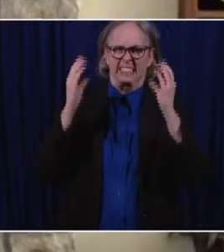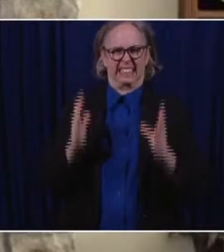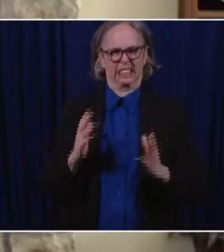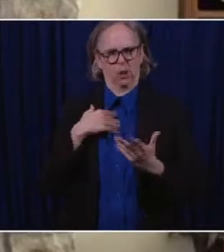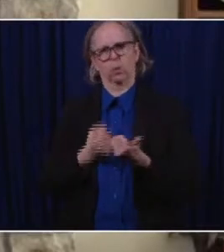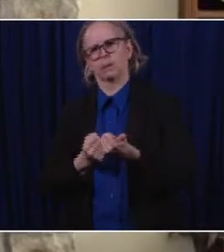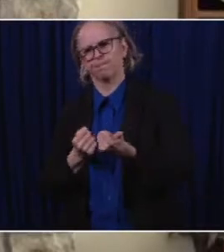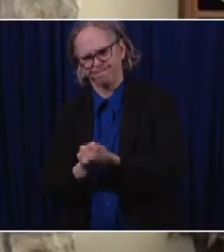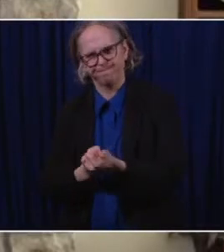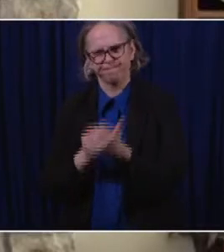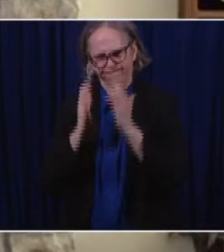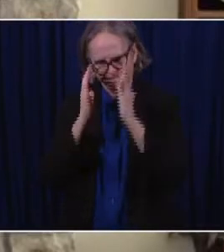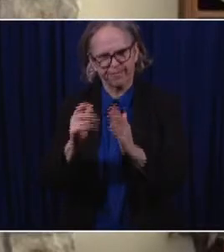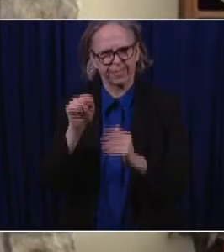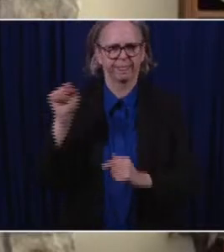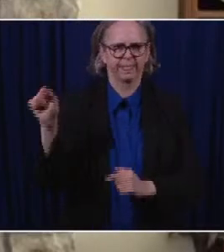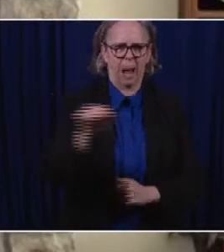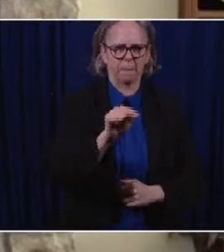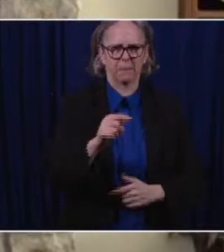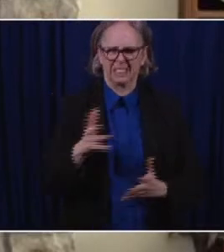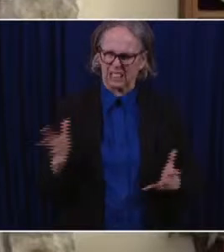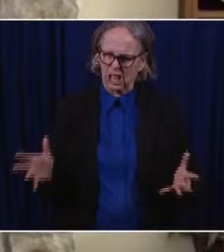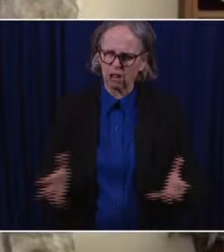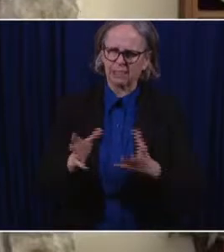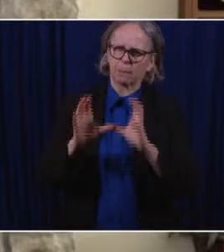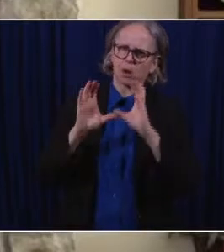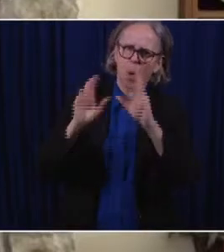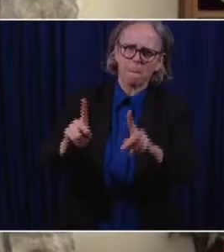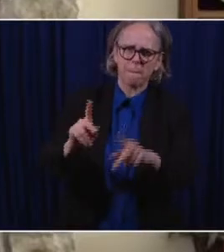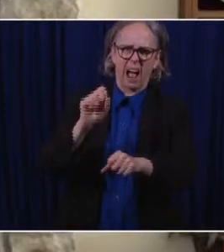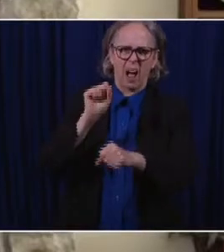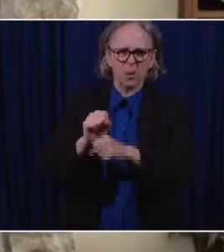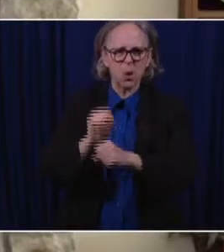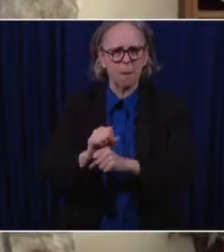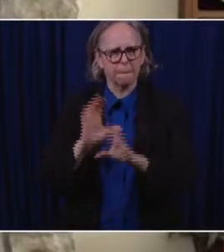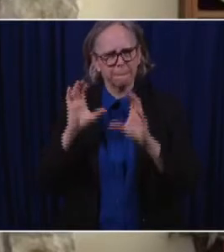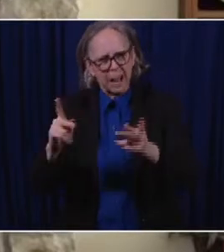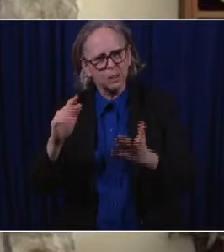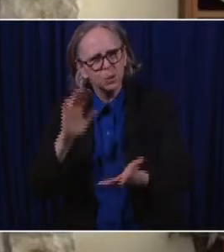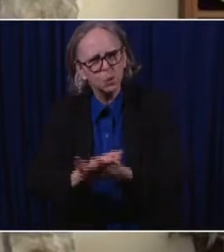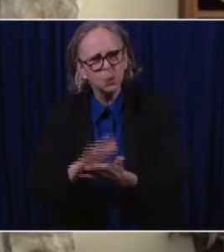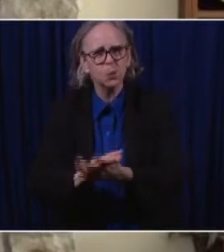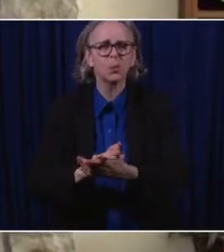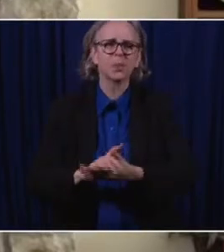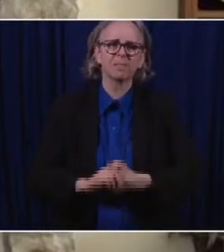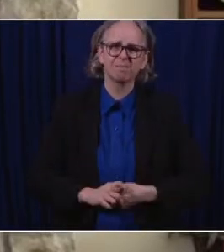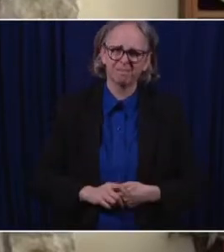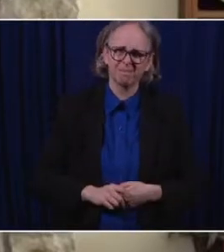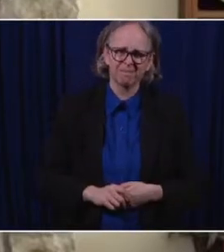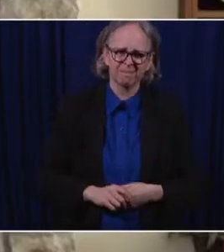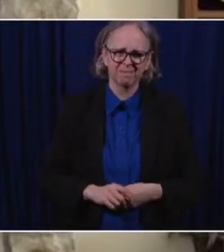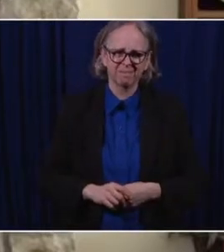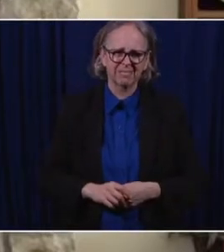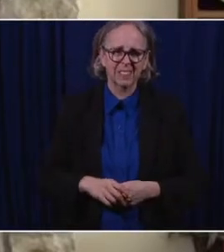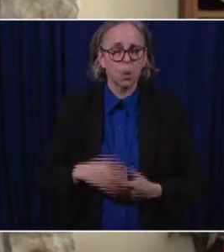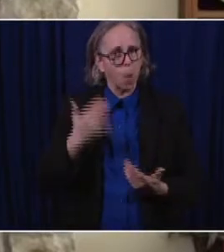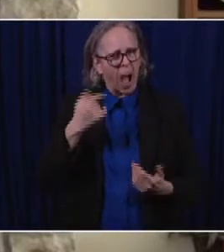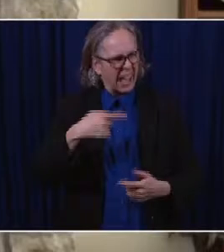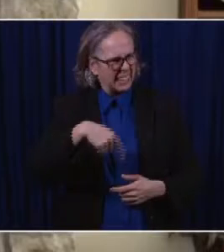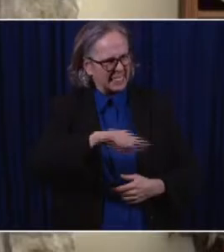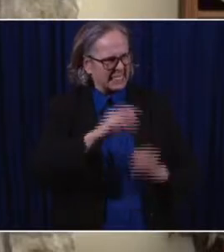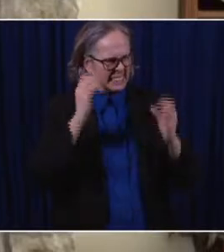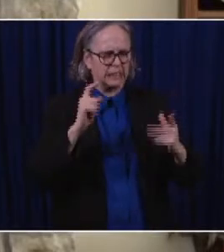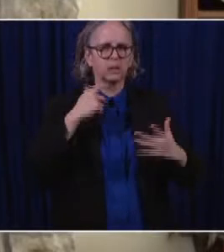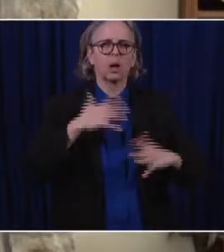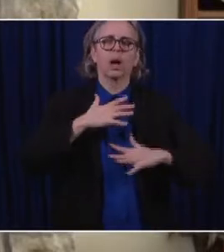teachers, back into the classroom, provide them with the best assurance that we could give them